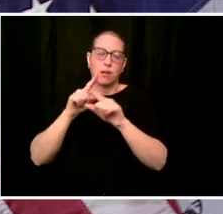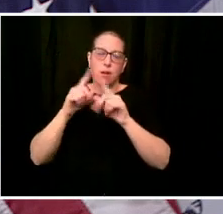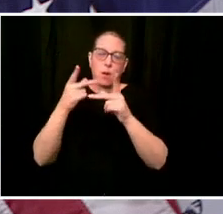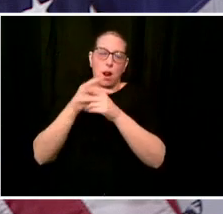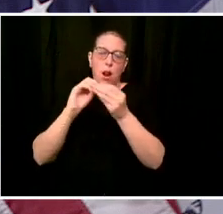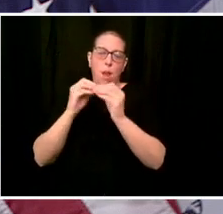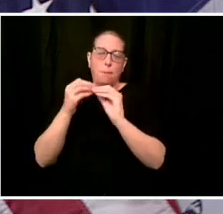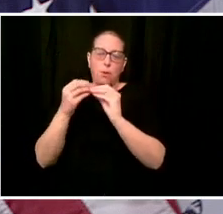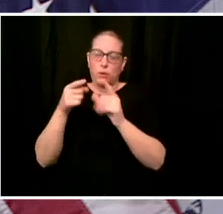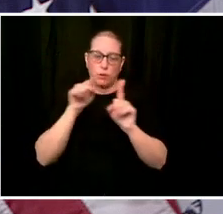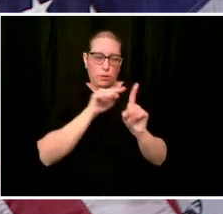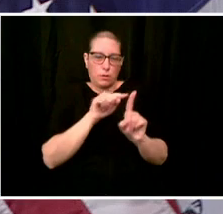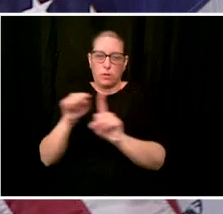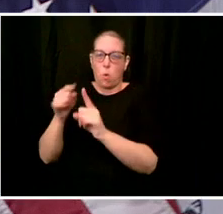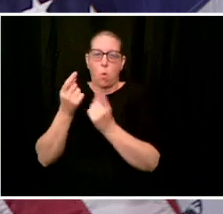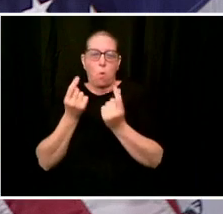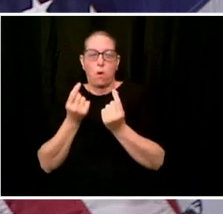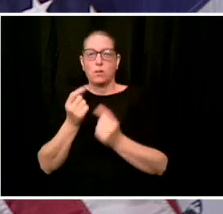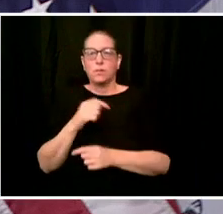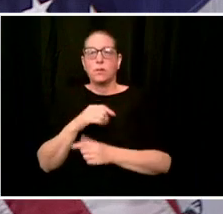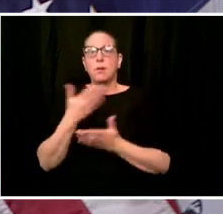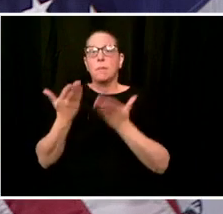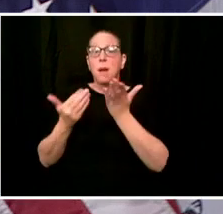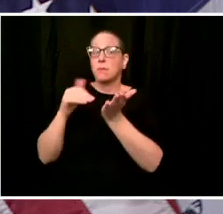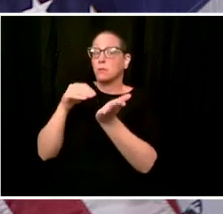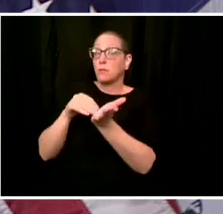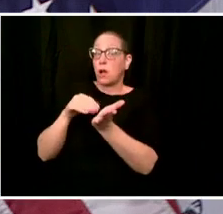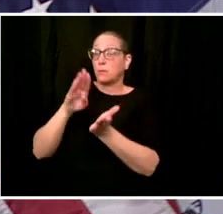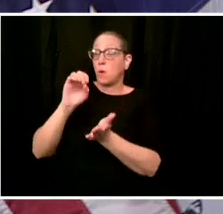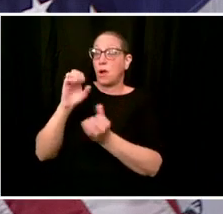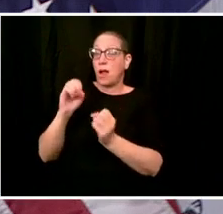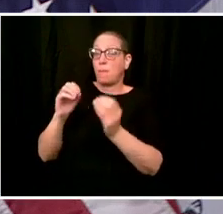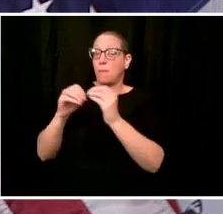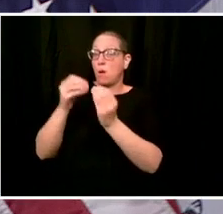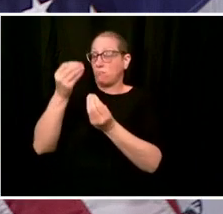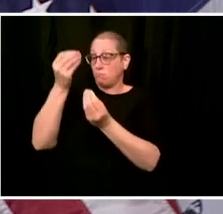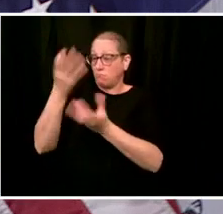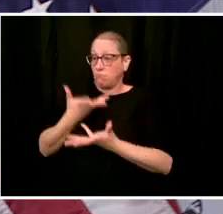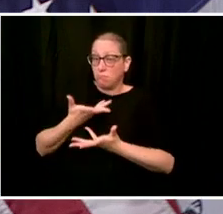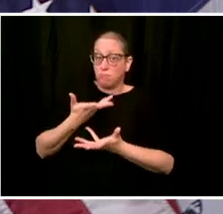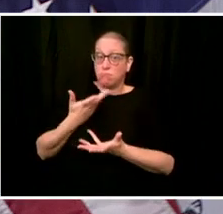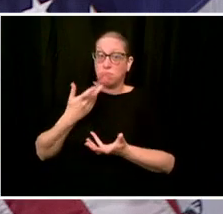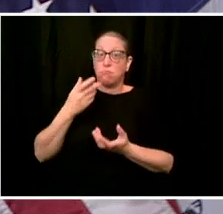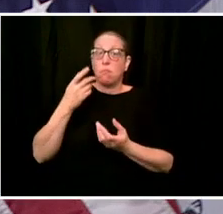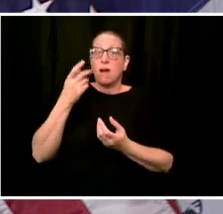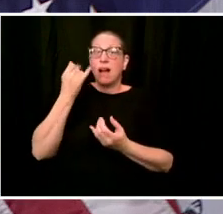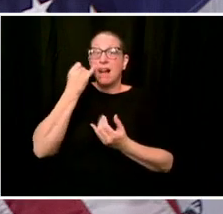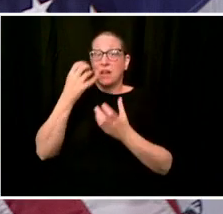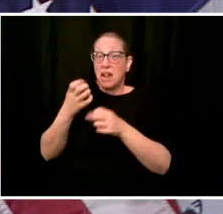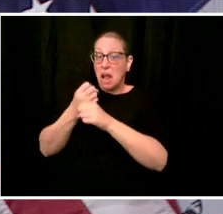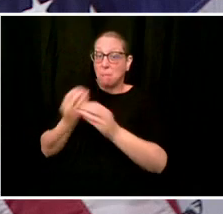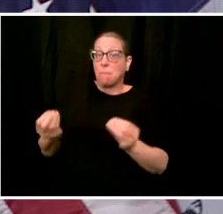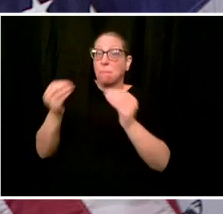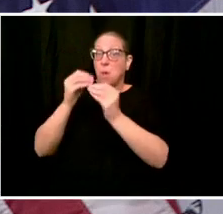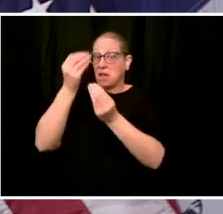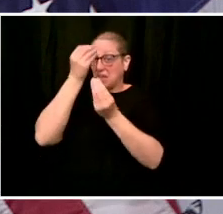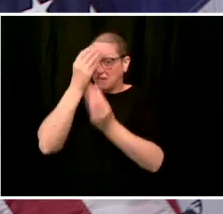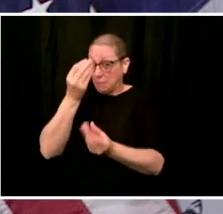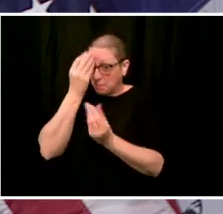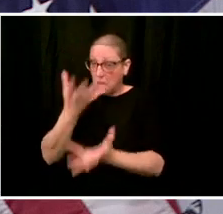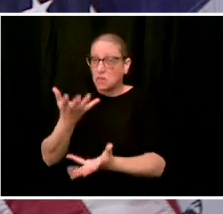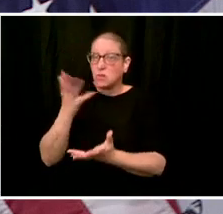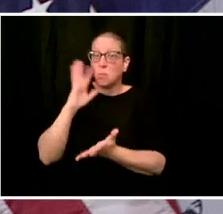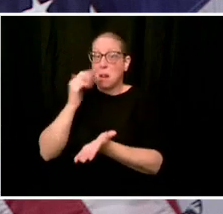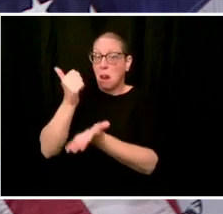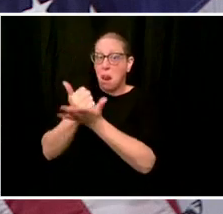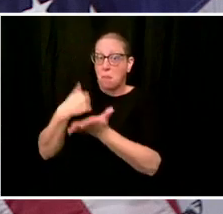might change our basic assumptions or our approach for the future. I don't see a lot of evidence of that so far, but she can speak about it much more expertly. The